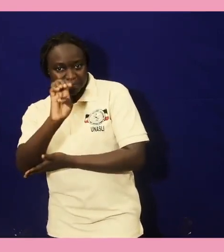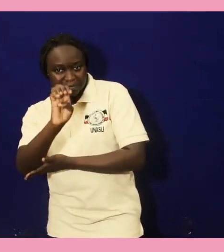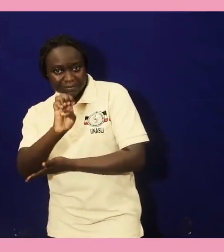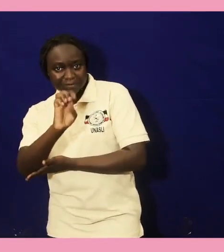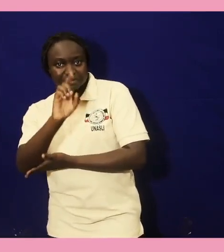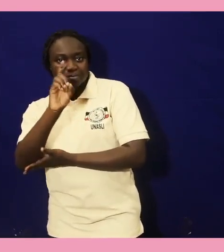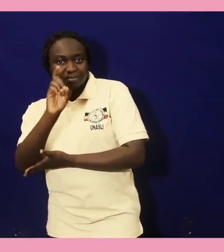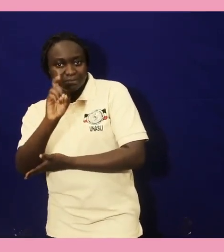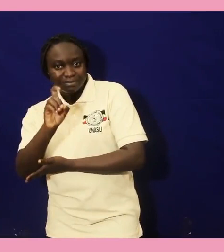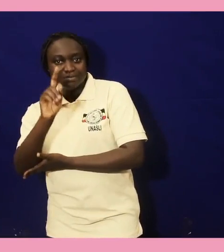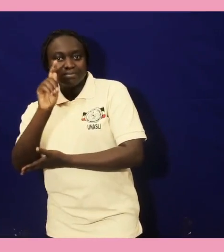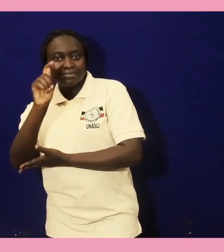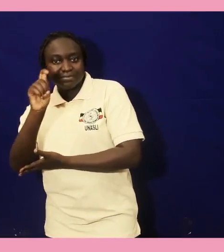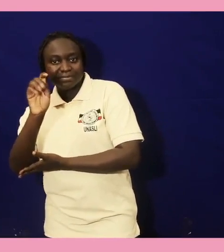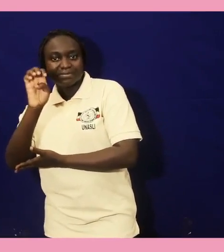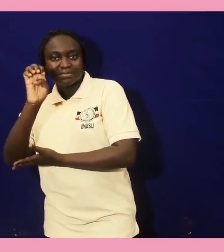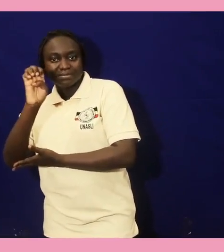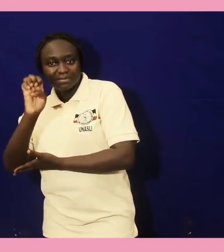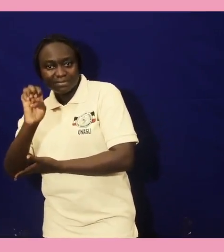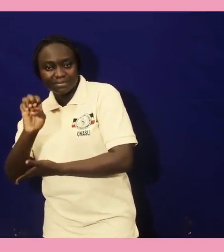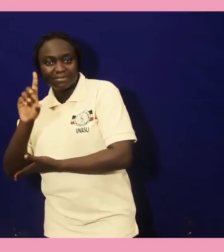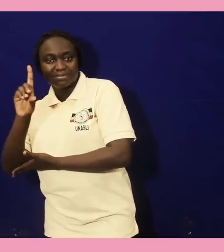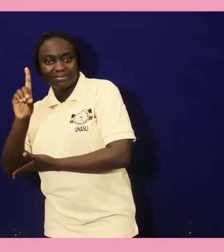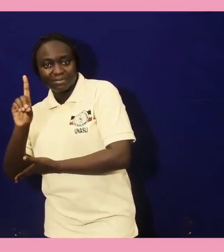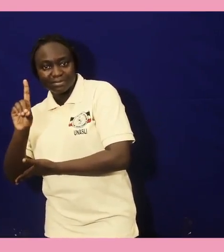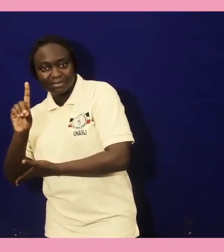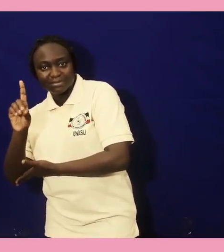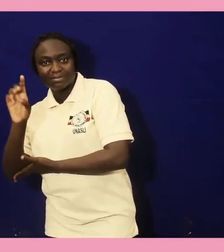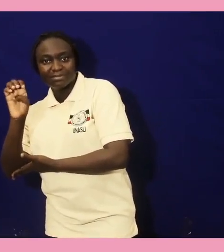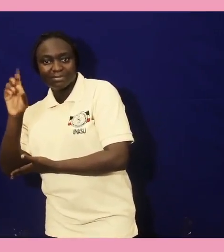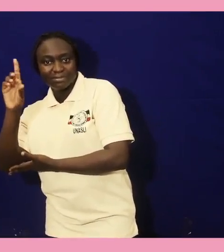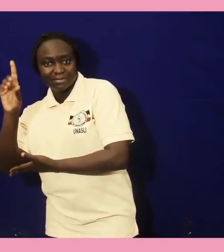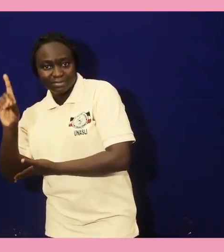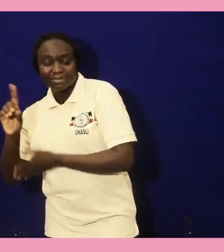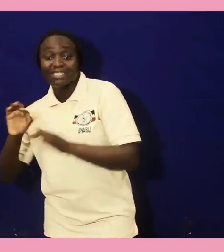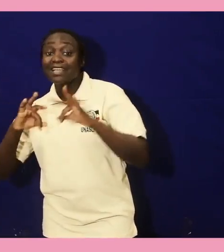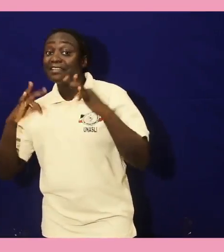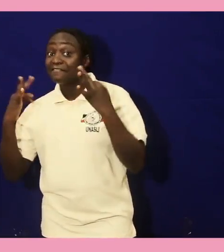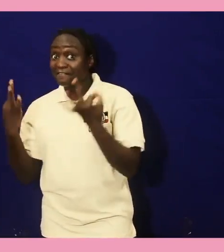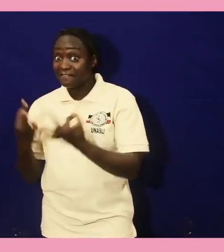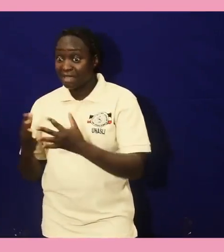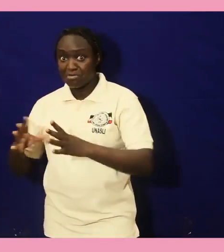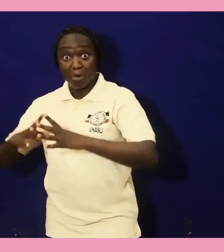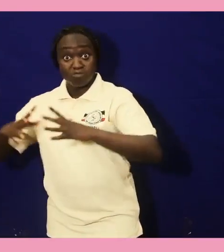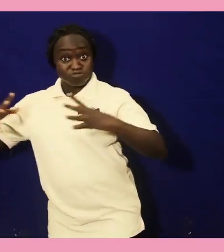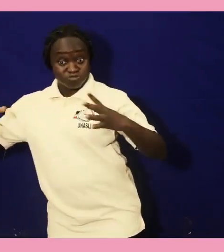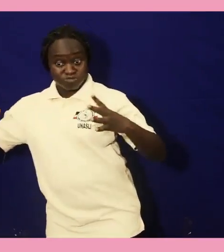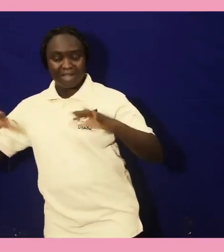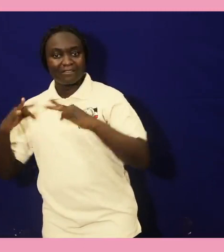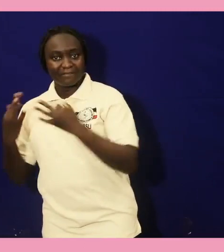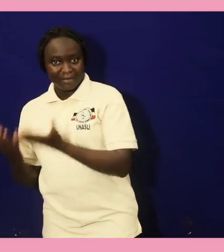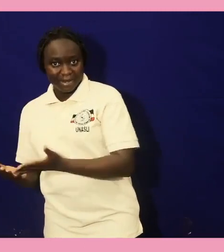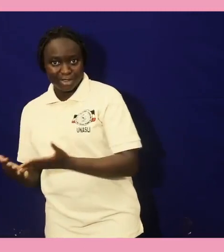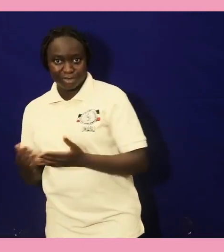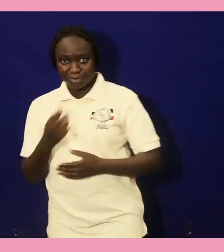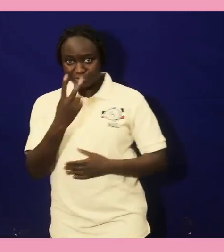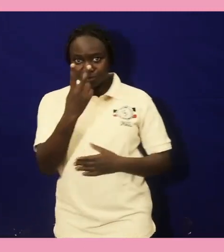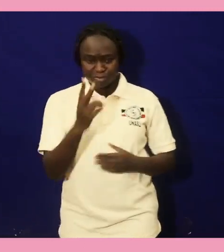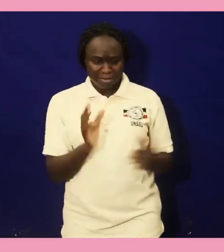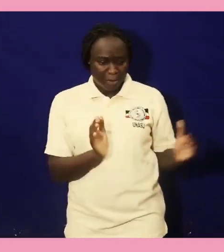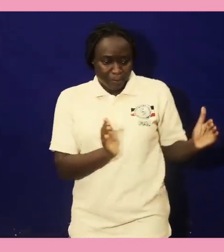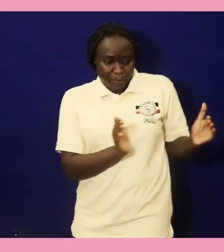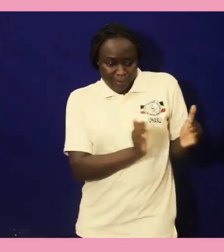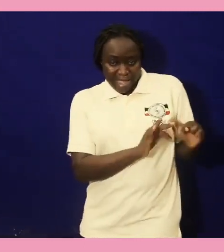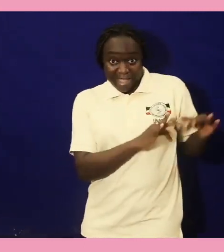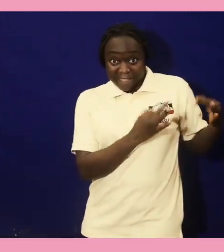of family, we shall call it extended family. So there are two families. We have